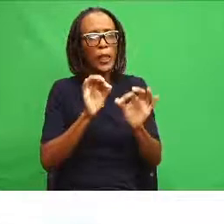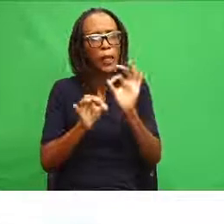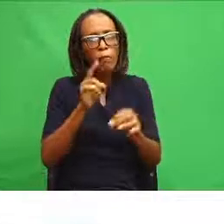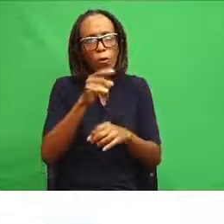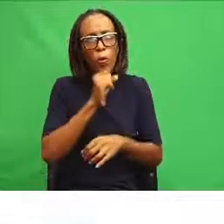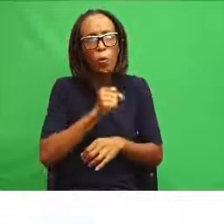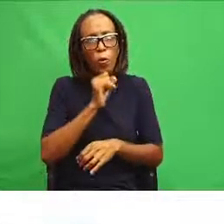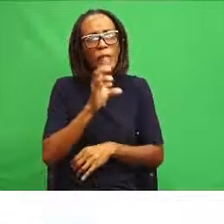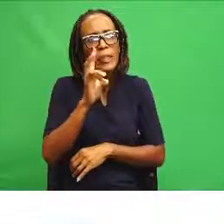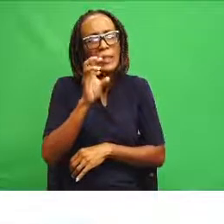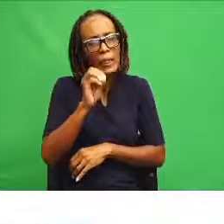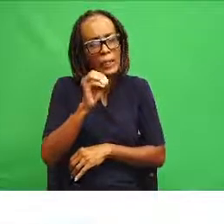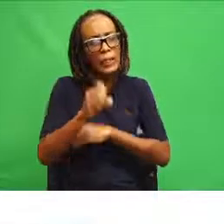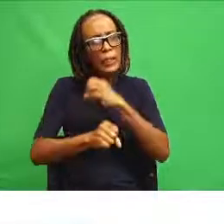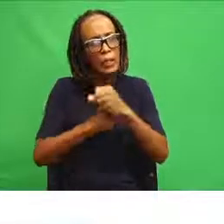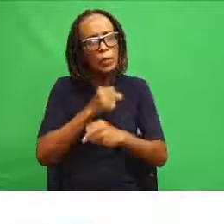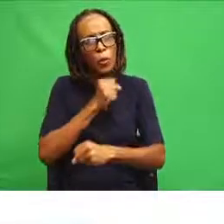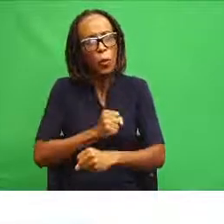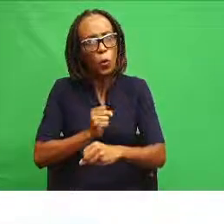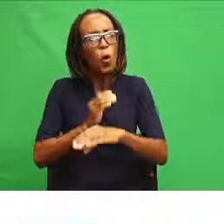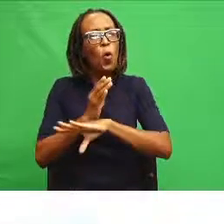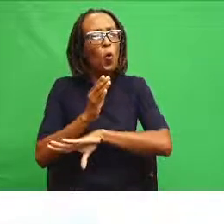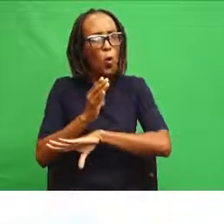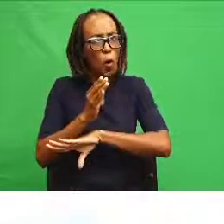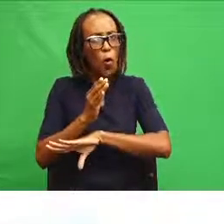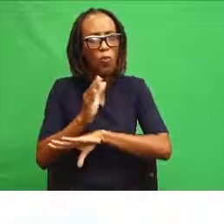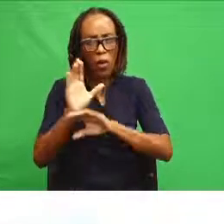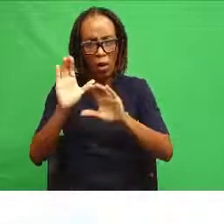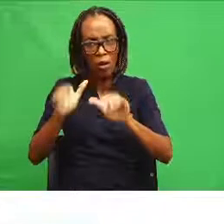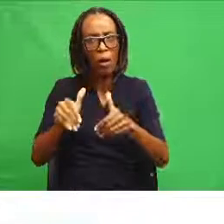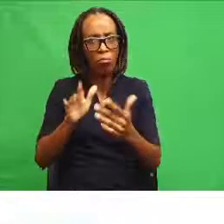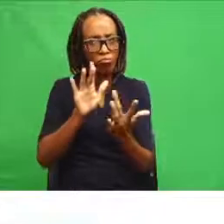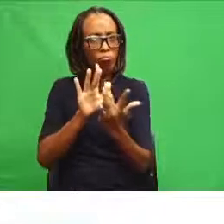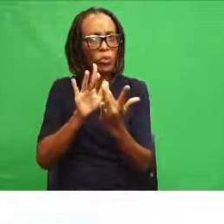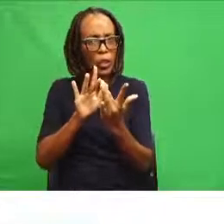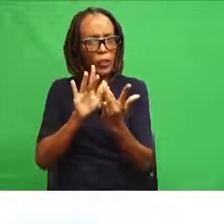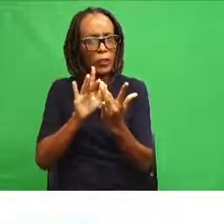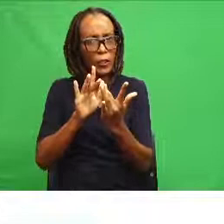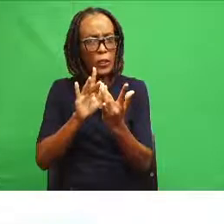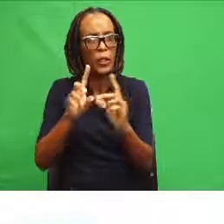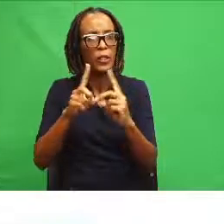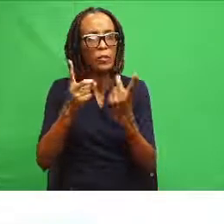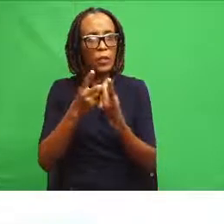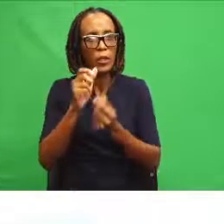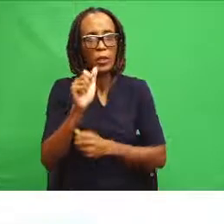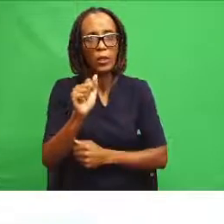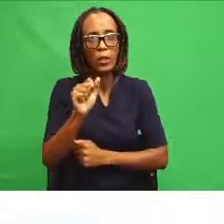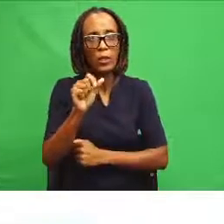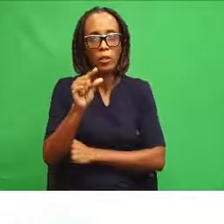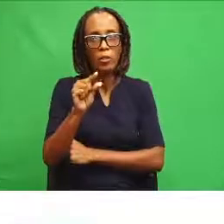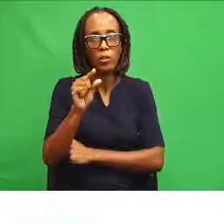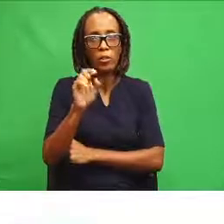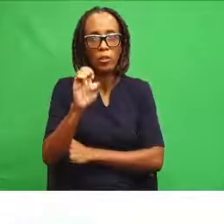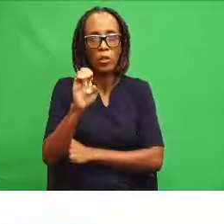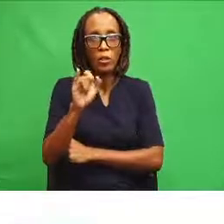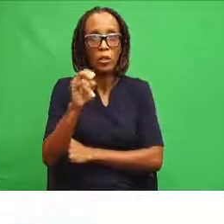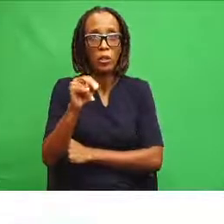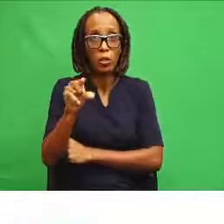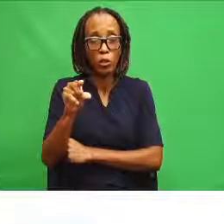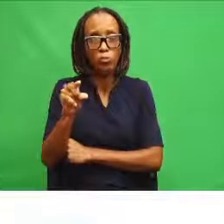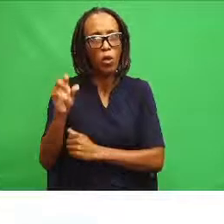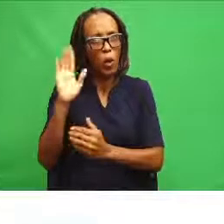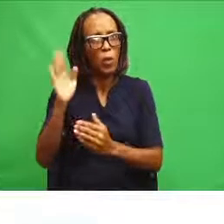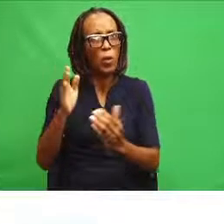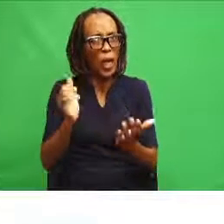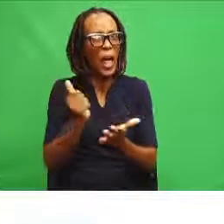60 years of age and older, you know, you can come into the Division of Aging and we can connect you with the various supports that there